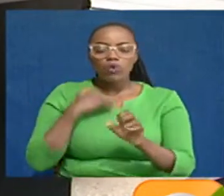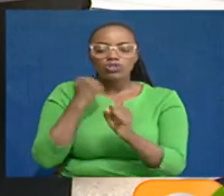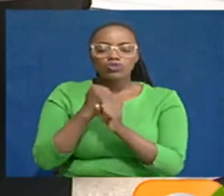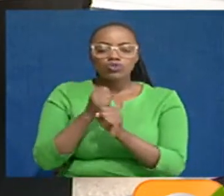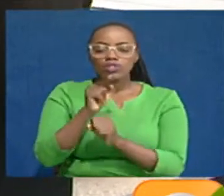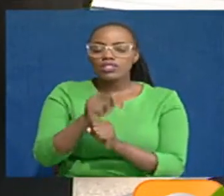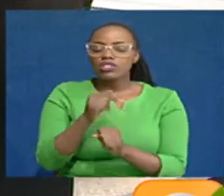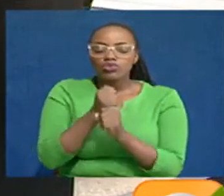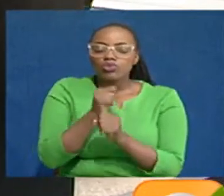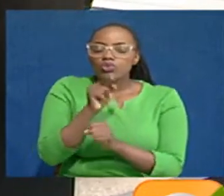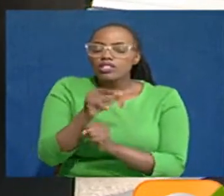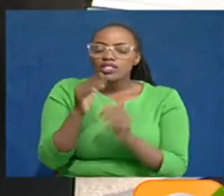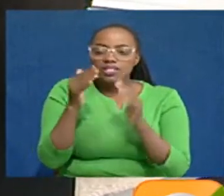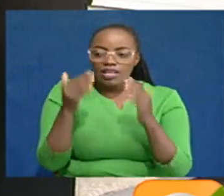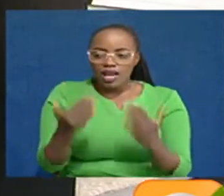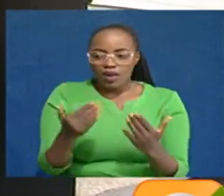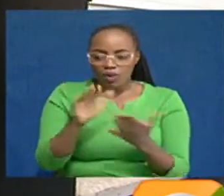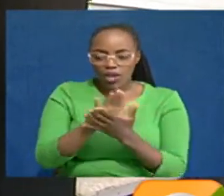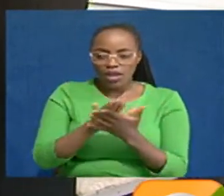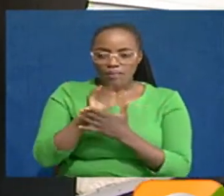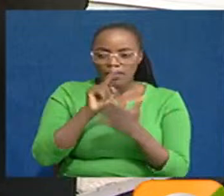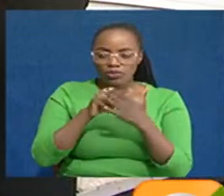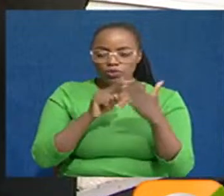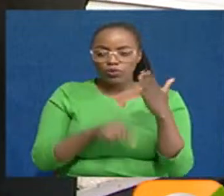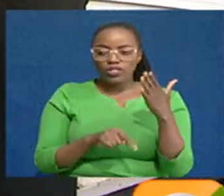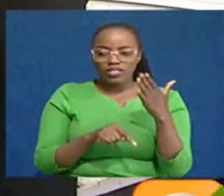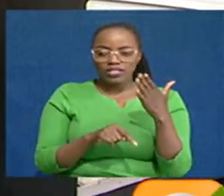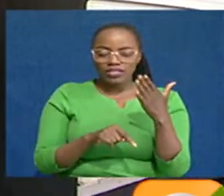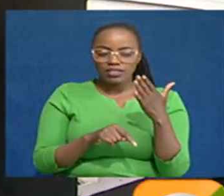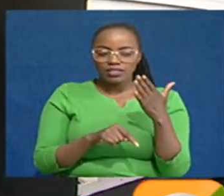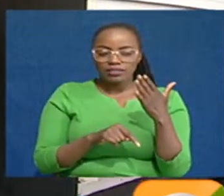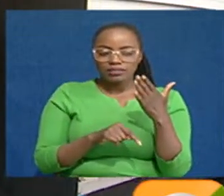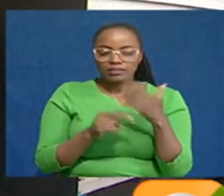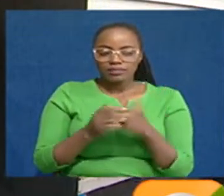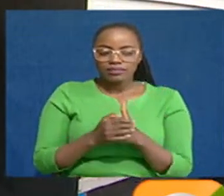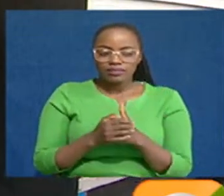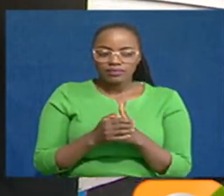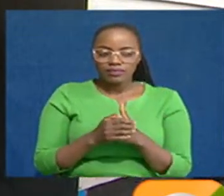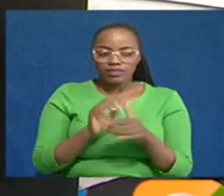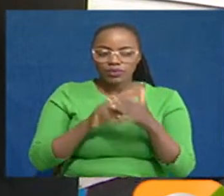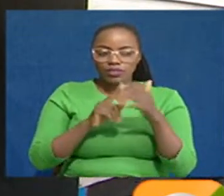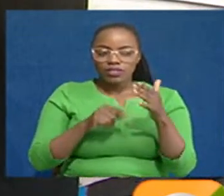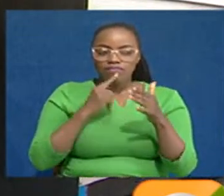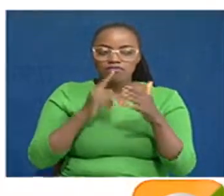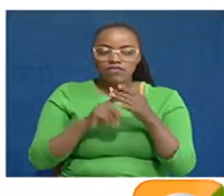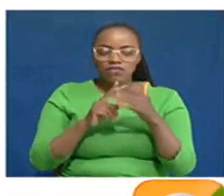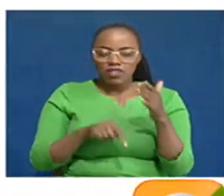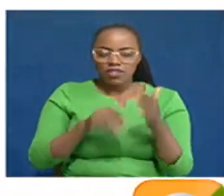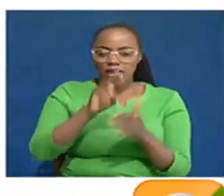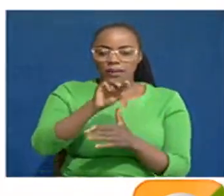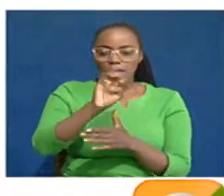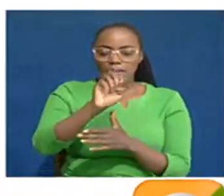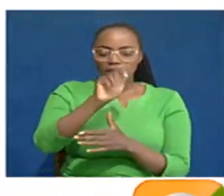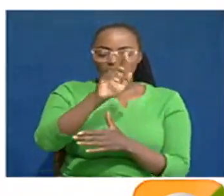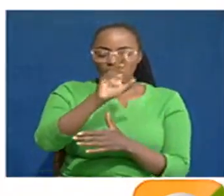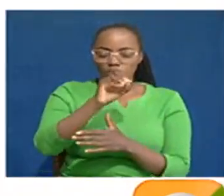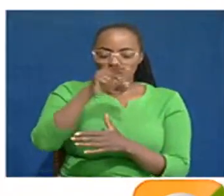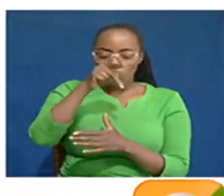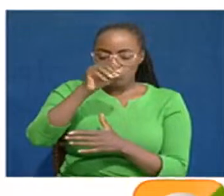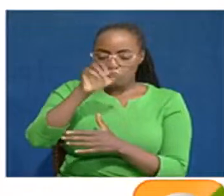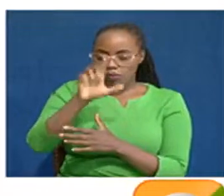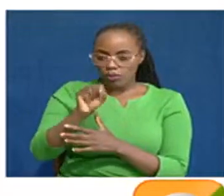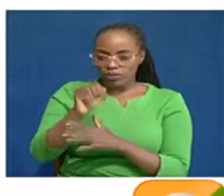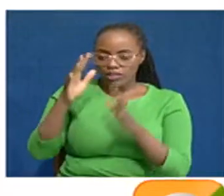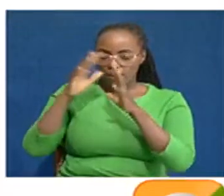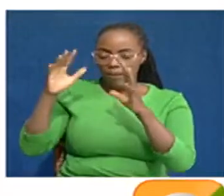how would you do that, and based on what? Good. So what we call them the metropoles, the big